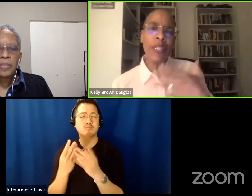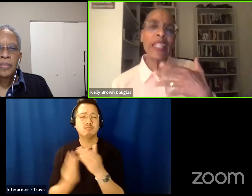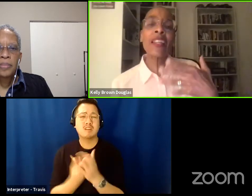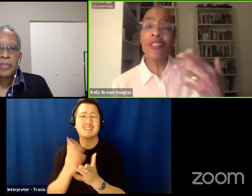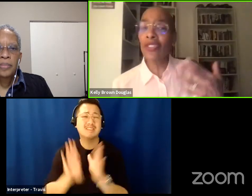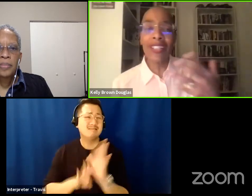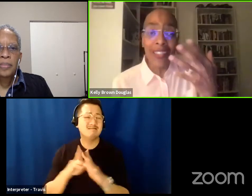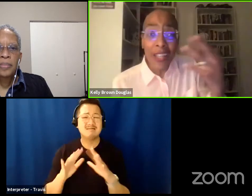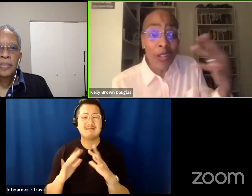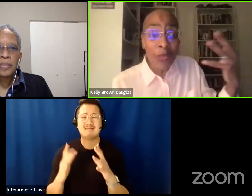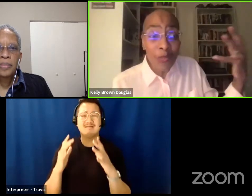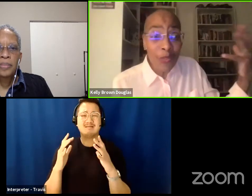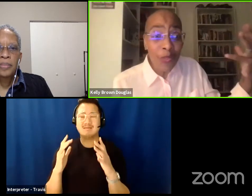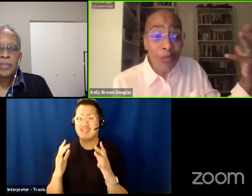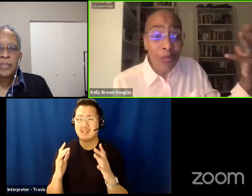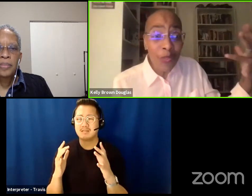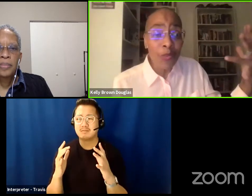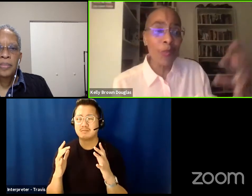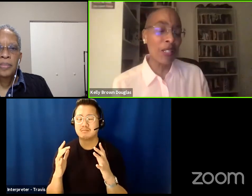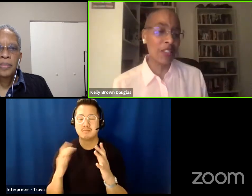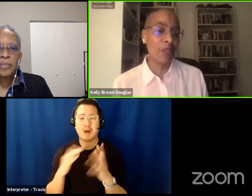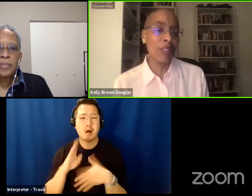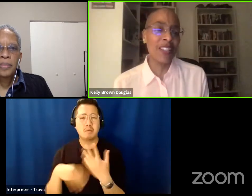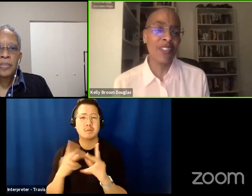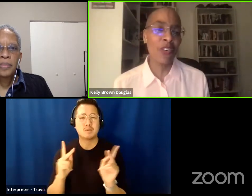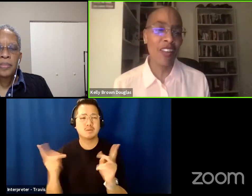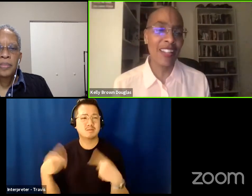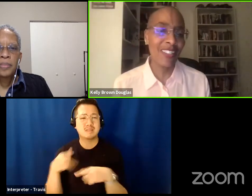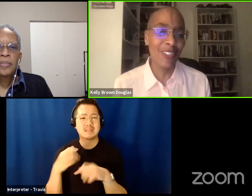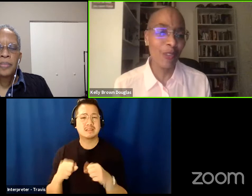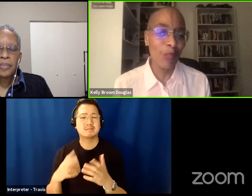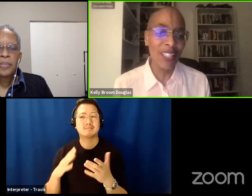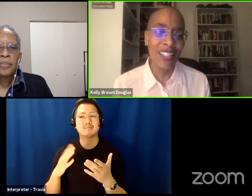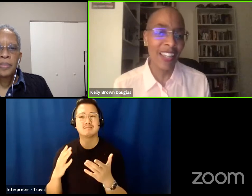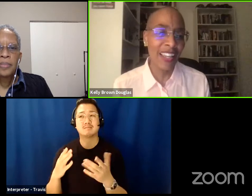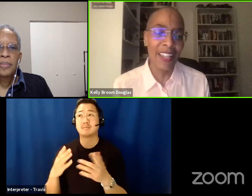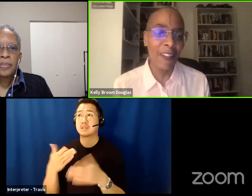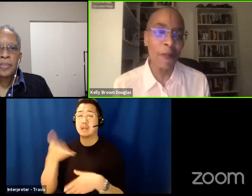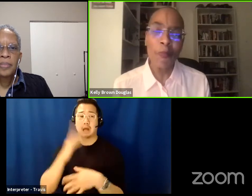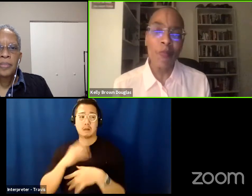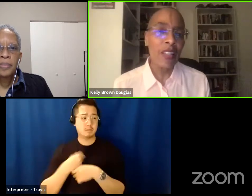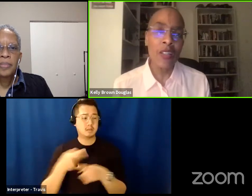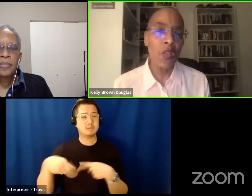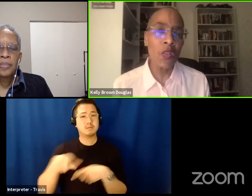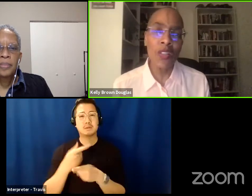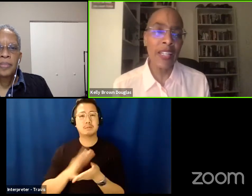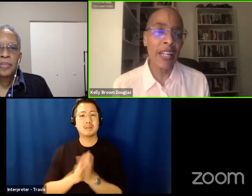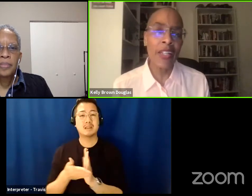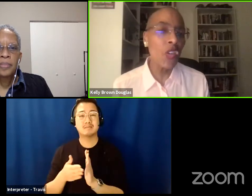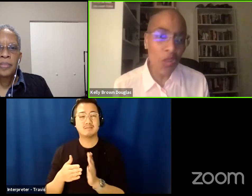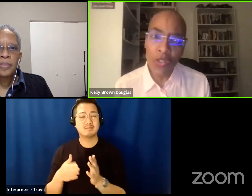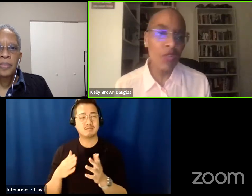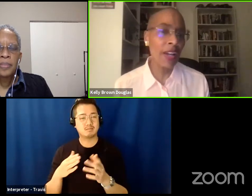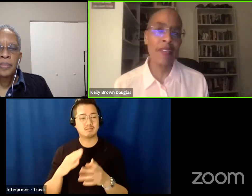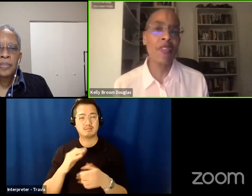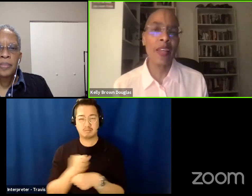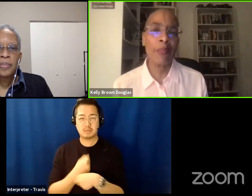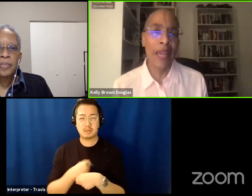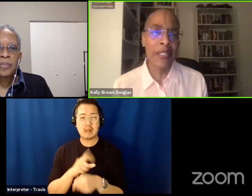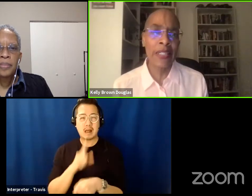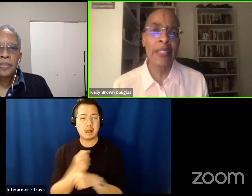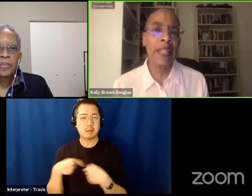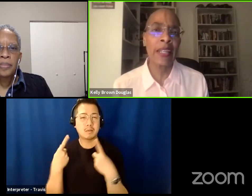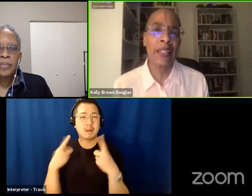the beings that they were meant to be and created to be. And, you know, and I know you have